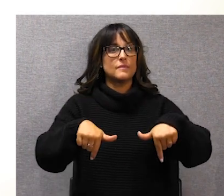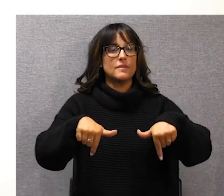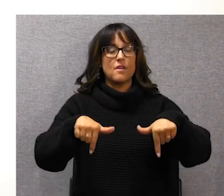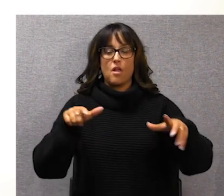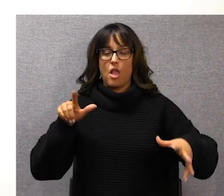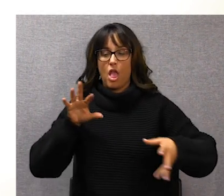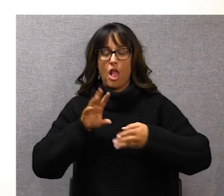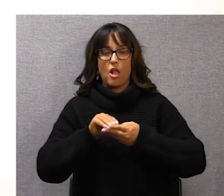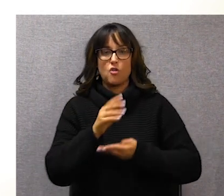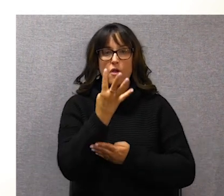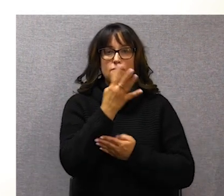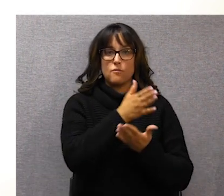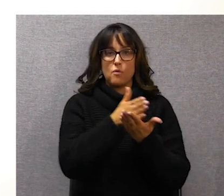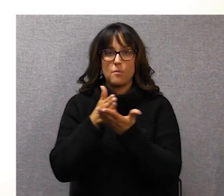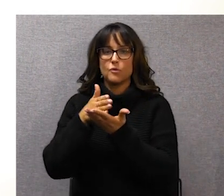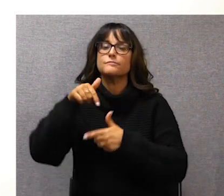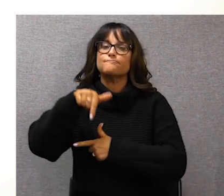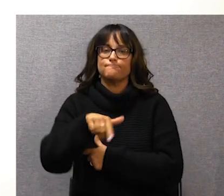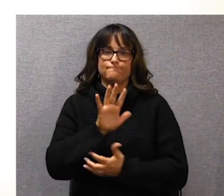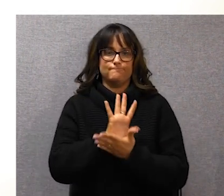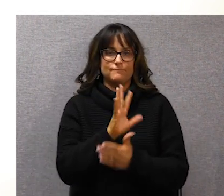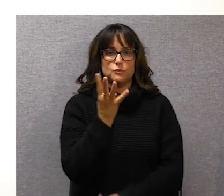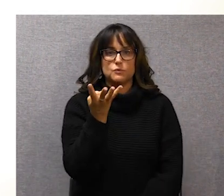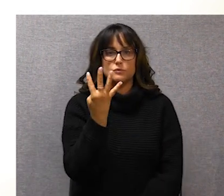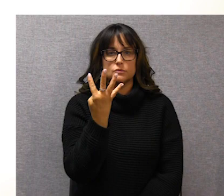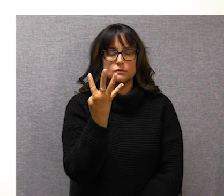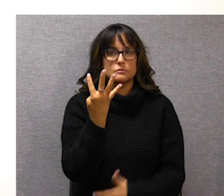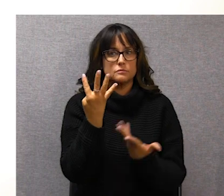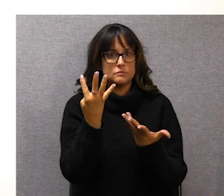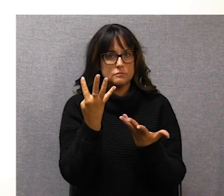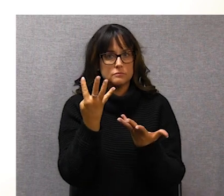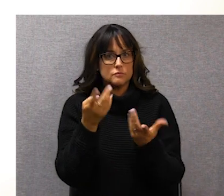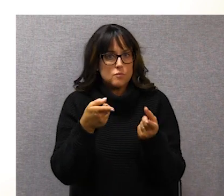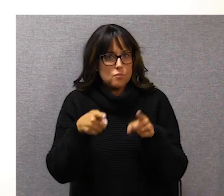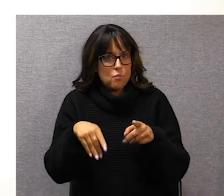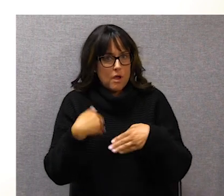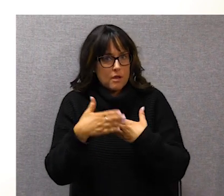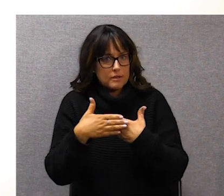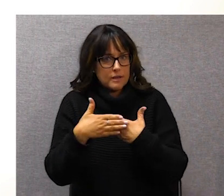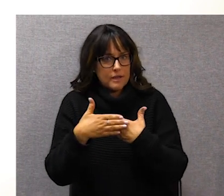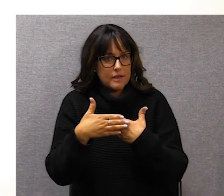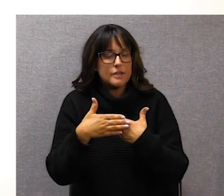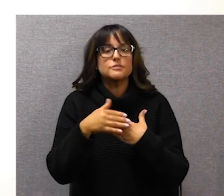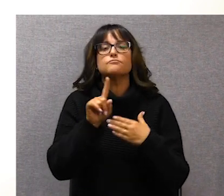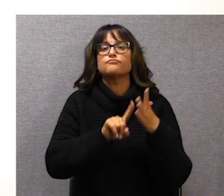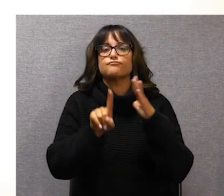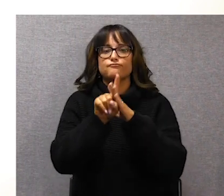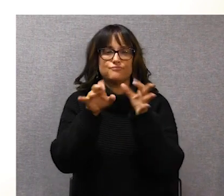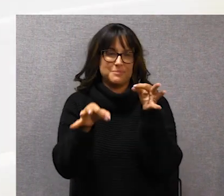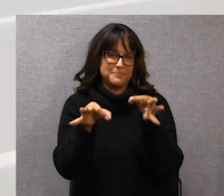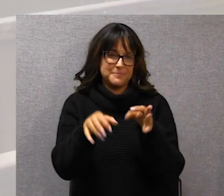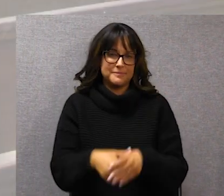Video 4 in the 4-part series is What Happens Next? Going to Court.